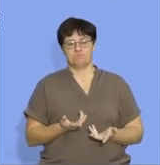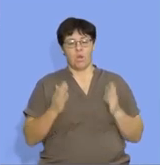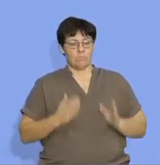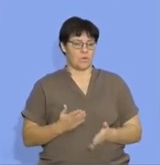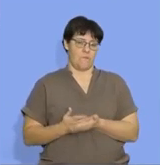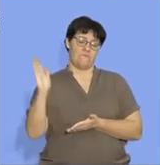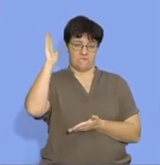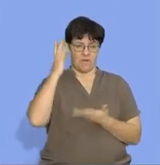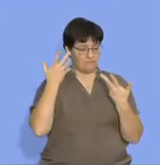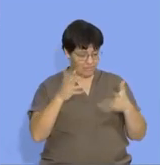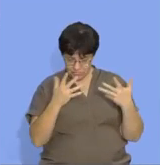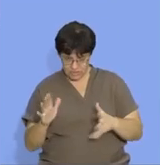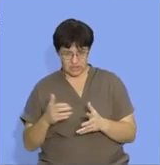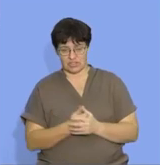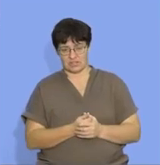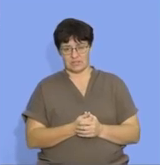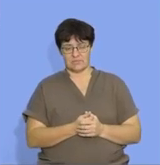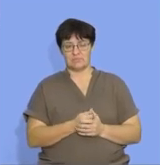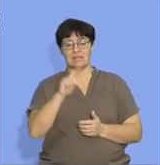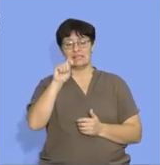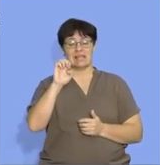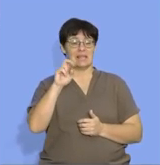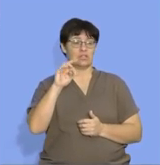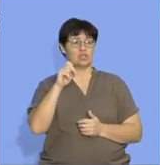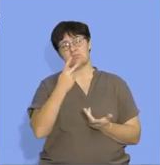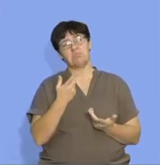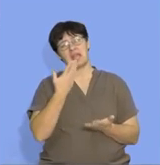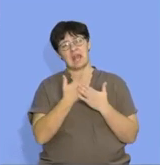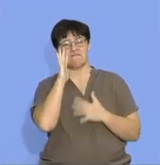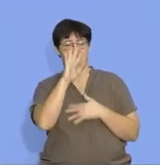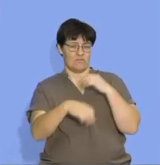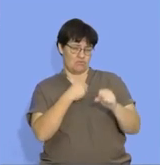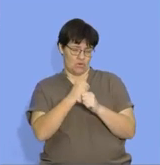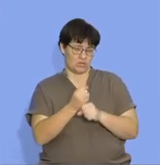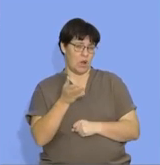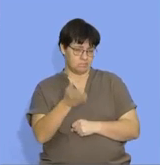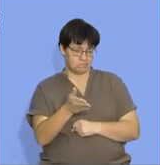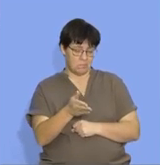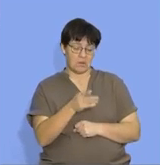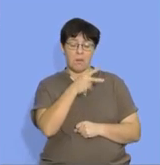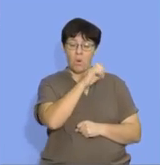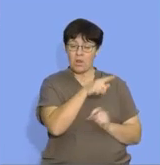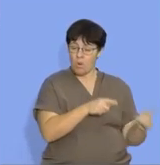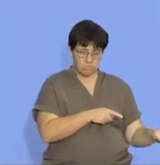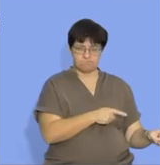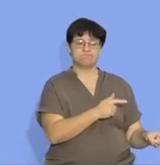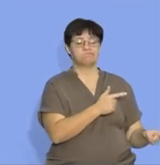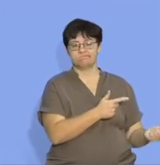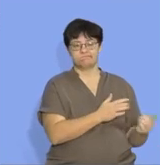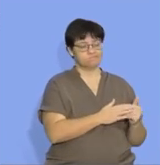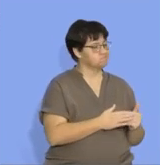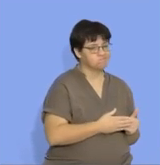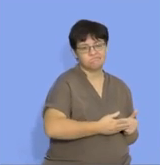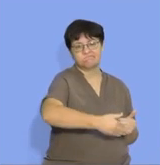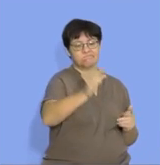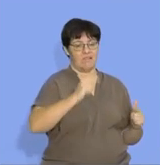long. The tetanus one sometimes can last us for up to 5 years, but the polio will usually last us a